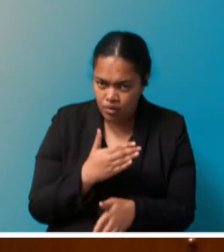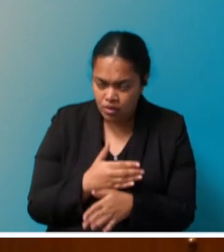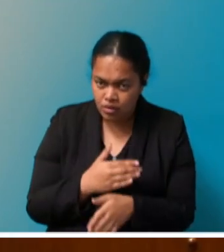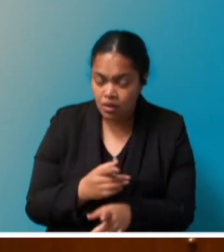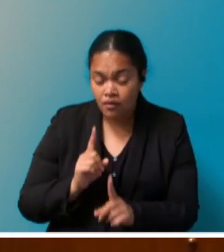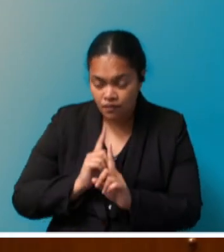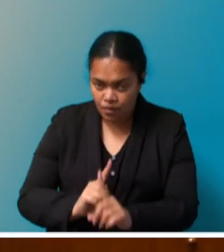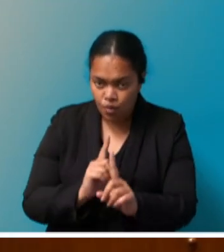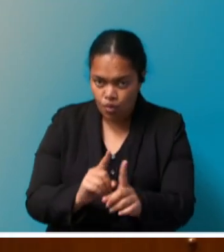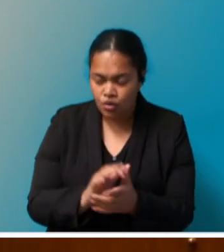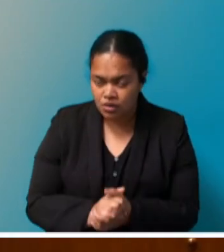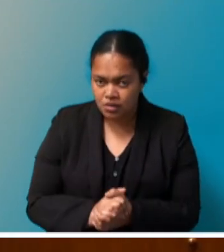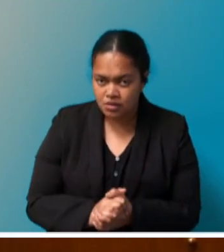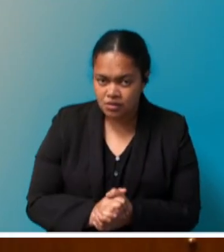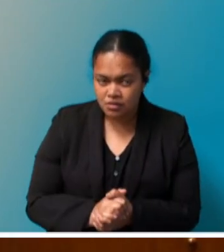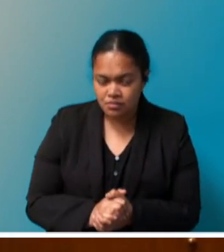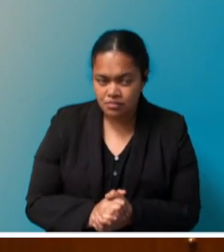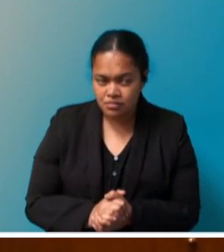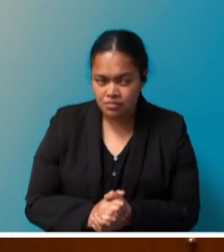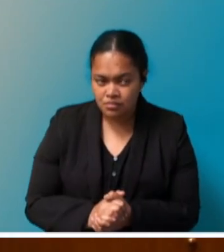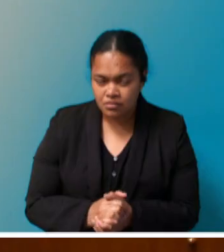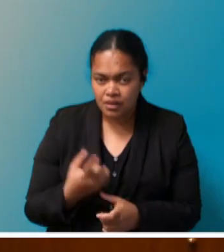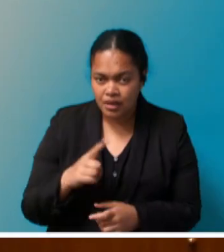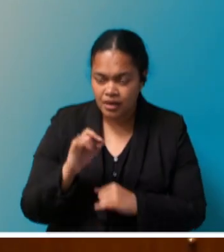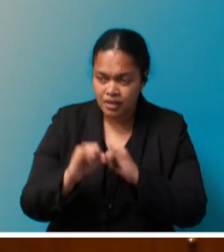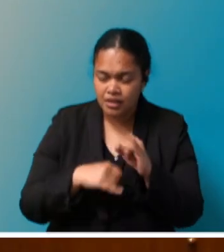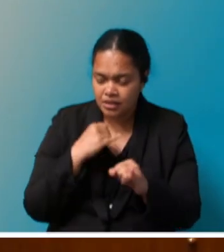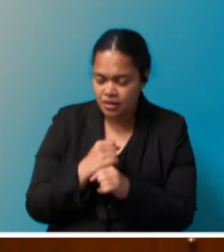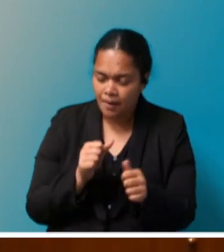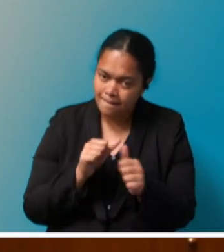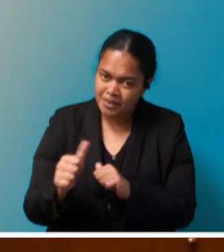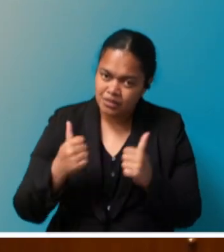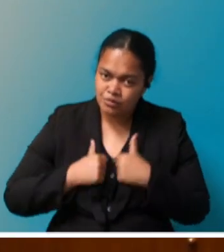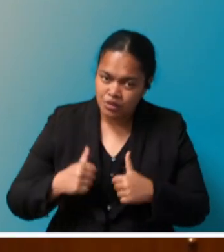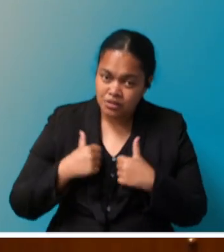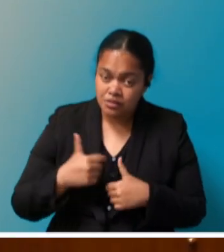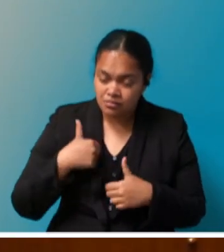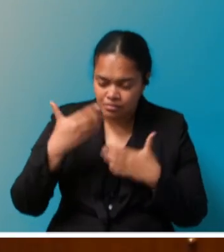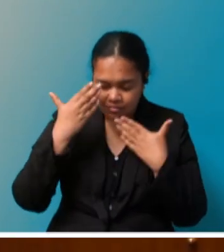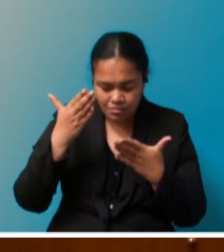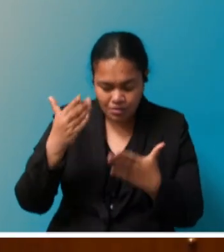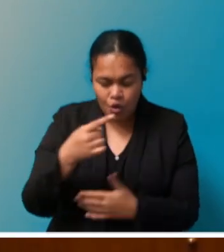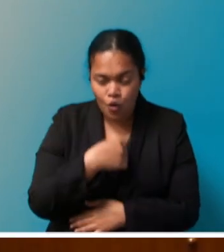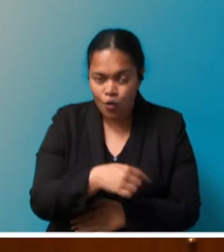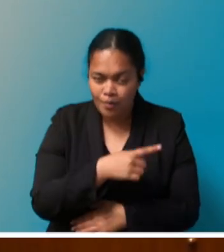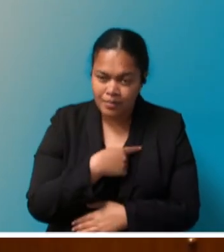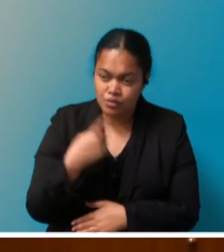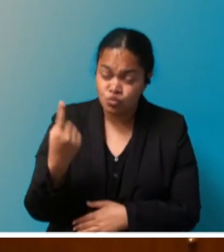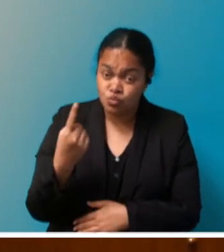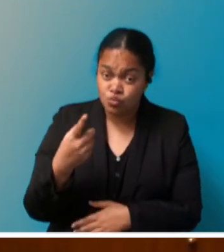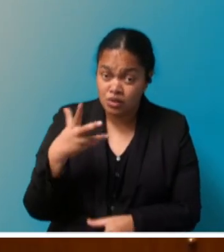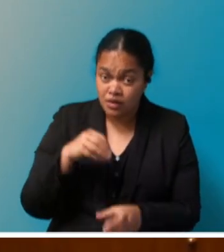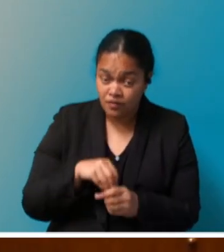accordance with contemporary standards and international best practices. I acknowledge the commitment of all those involved in this